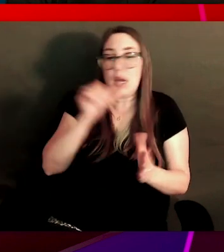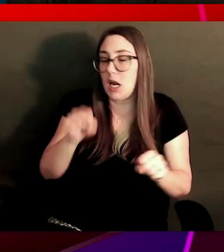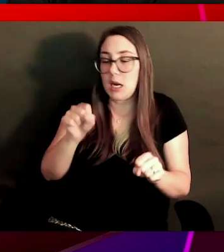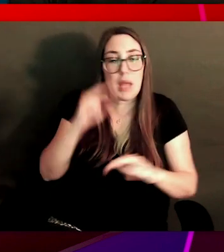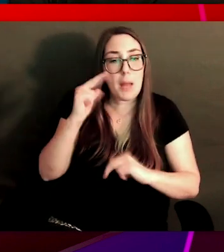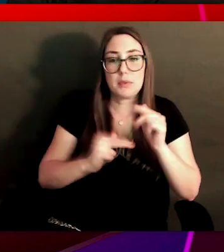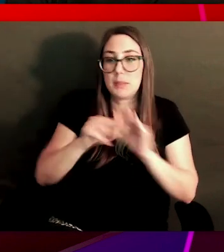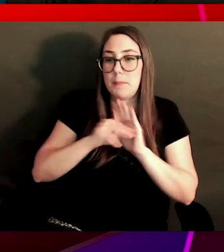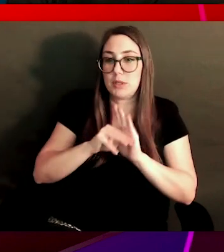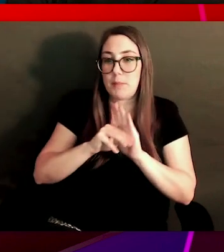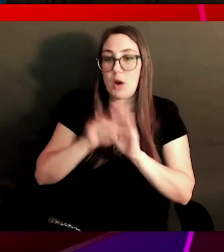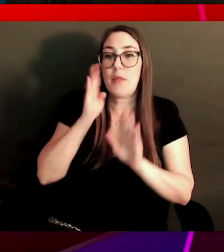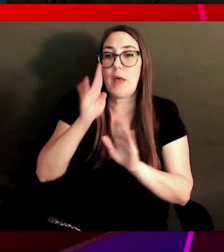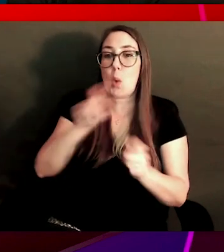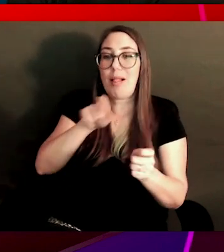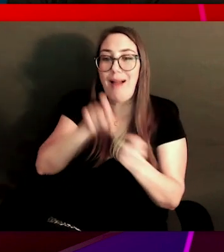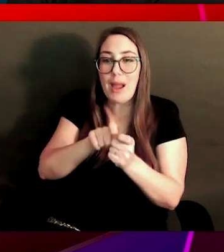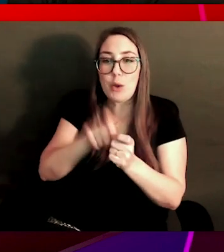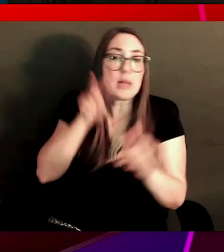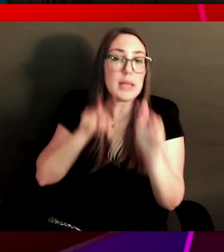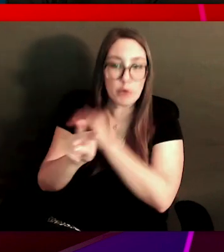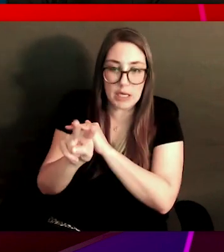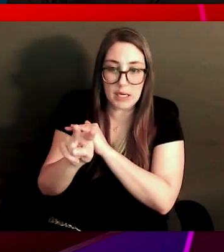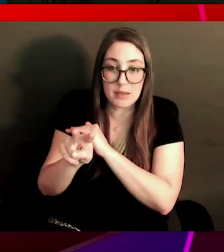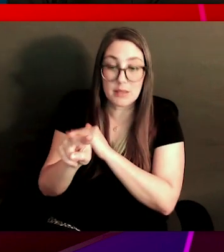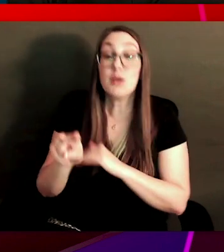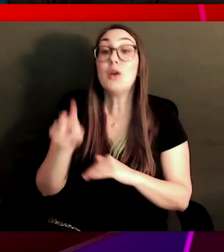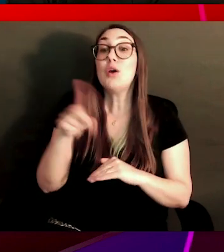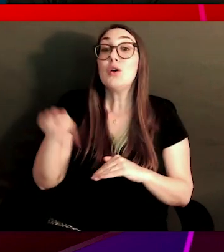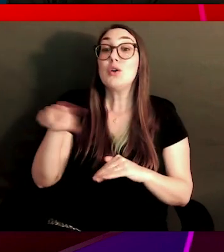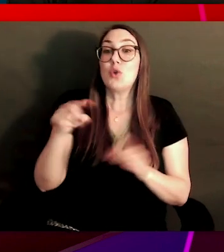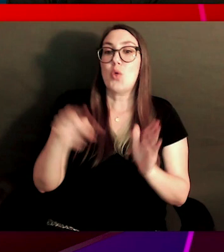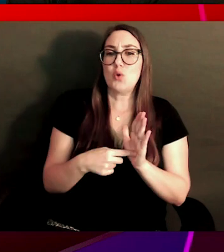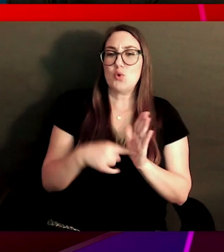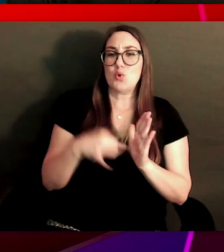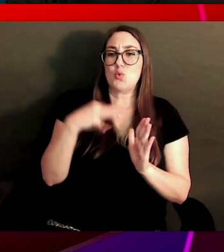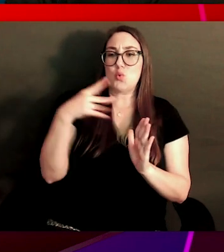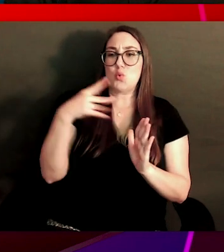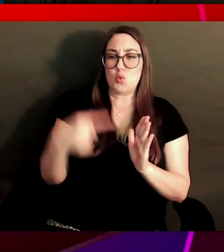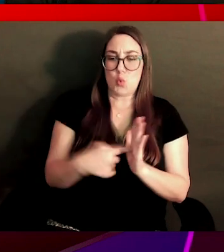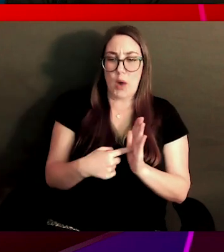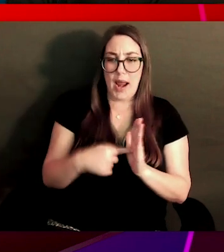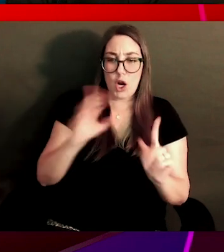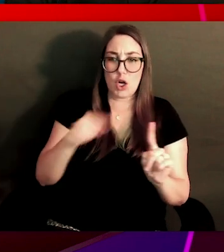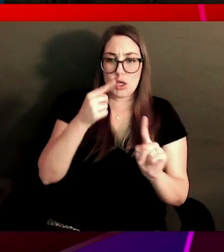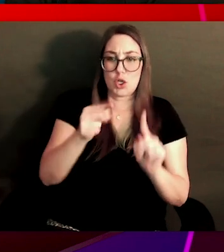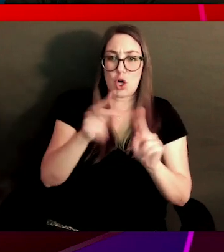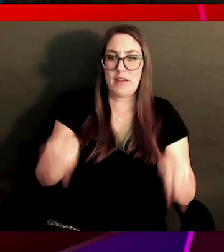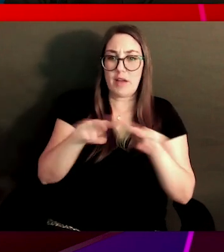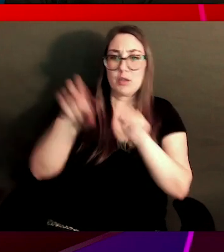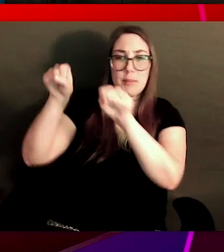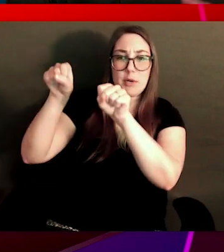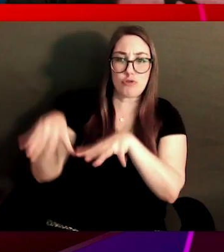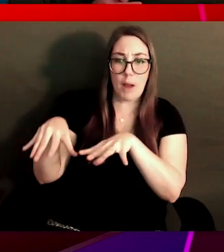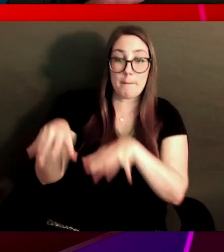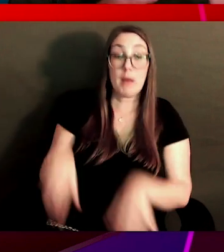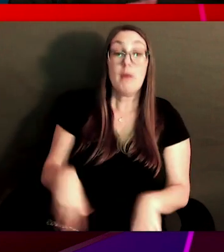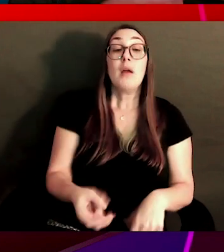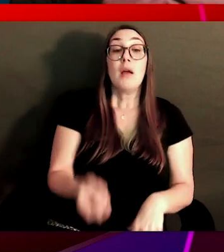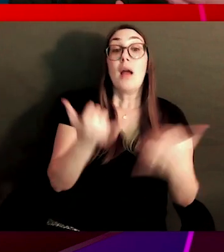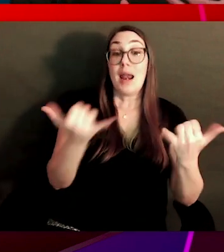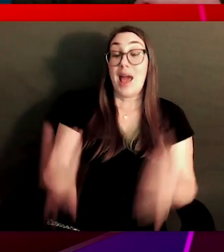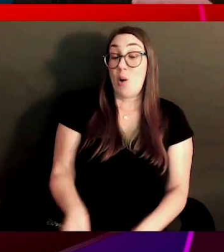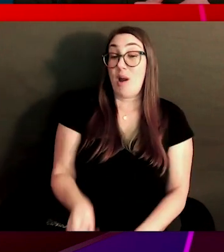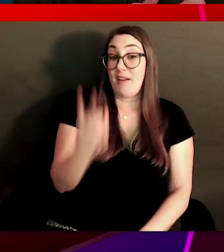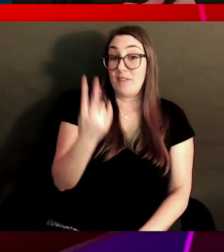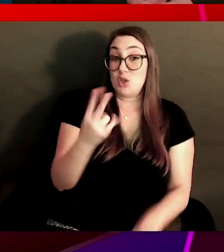just simply drop those rare target values. And we can see that now I just have two categories of zeros and ones, which